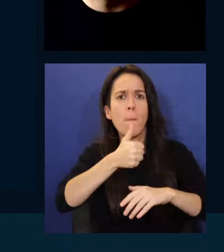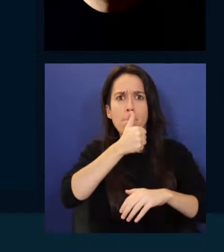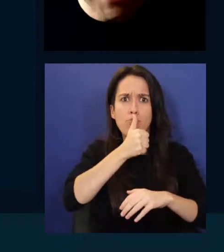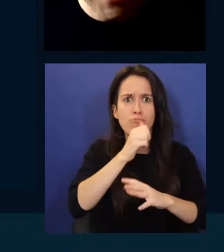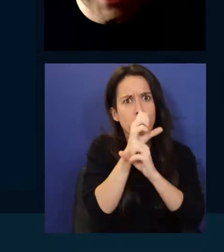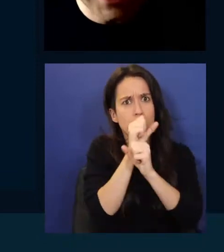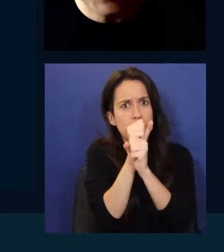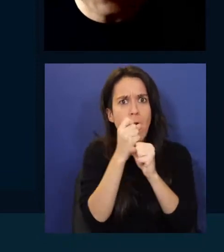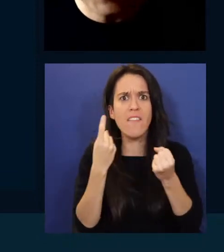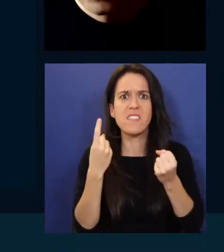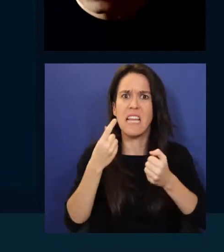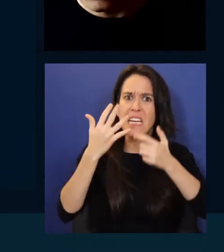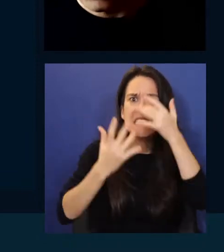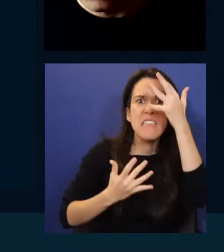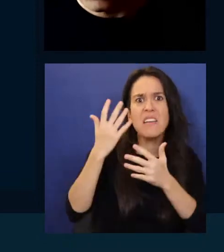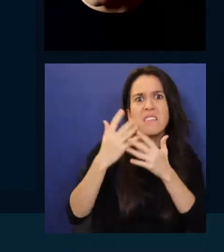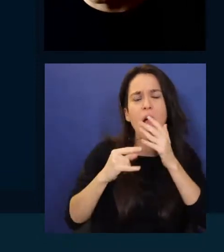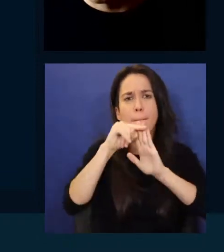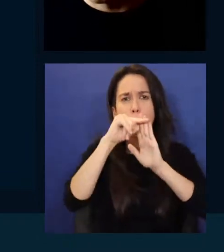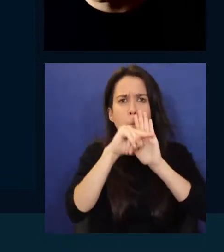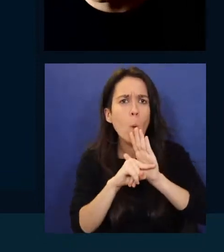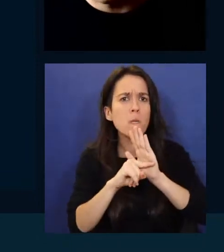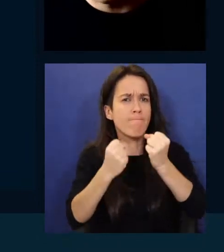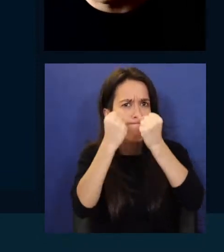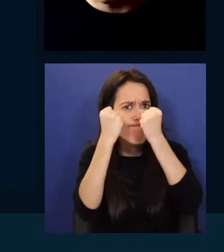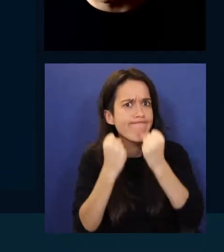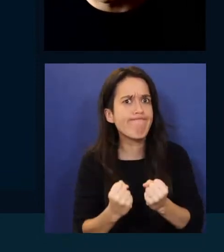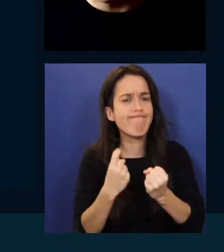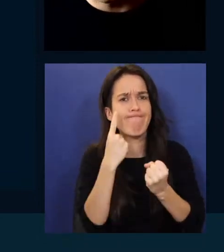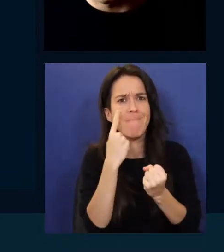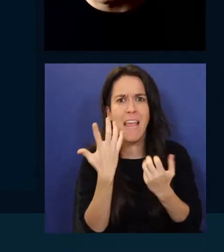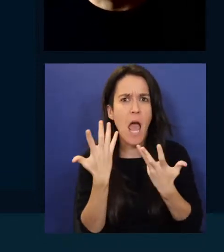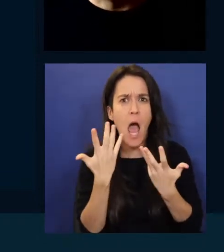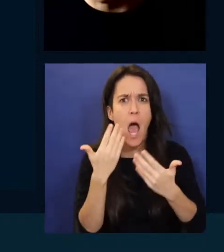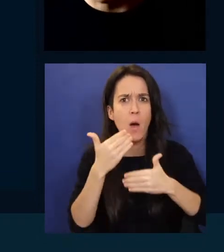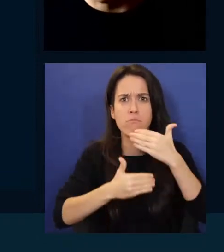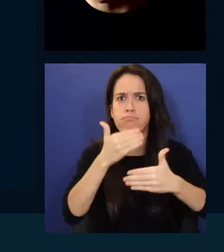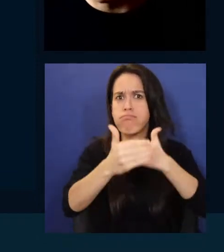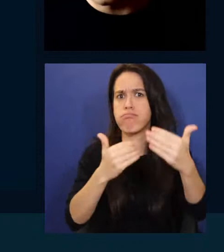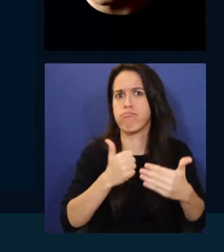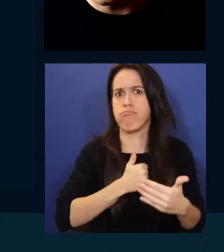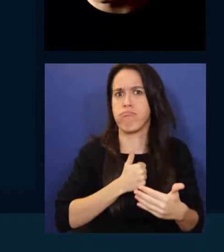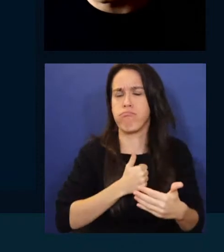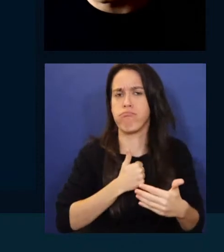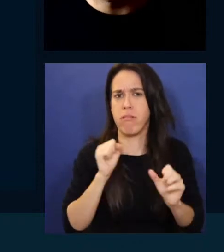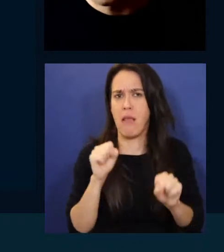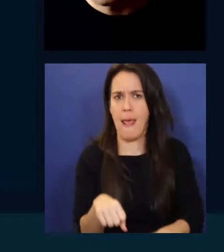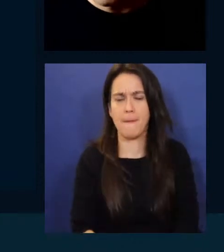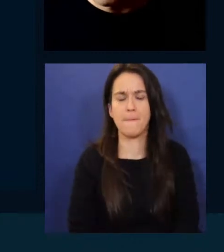policies that you want to sort of apply on data, and how and governance and such.